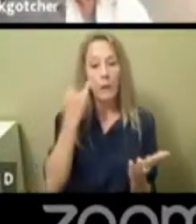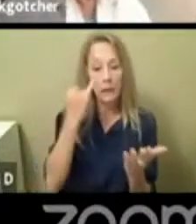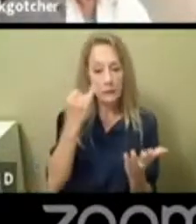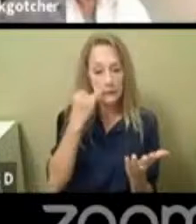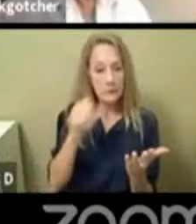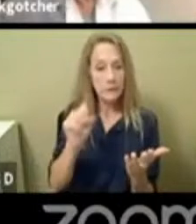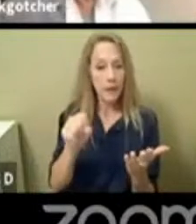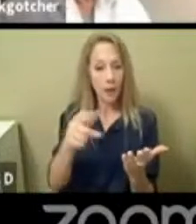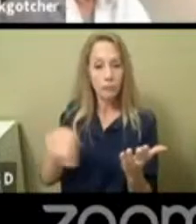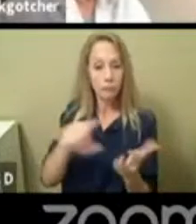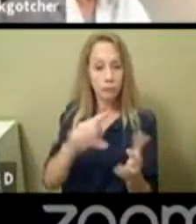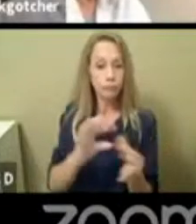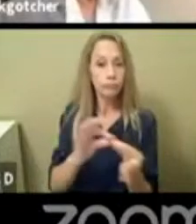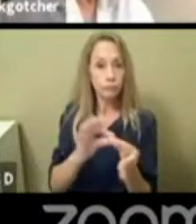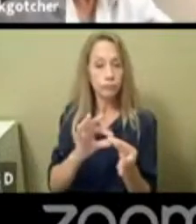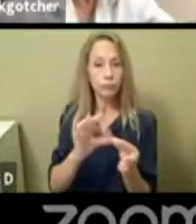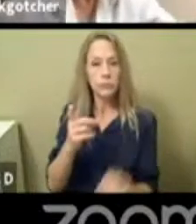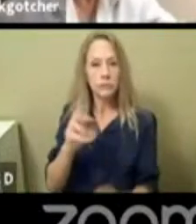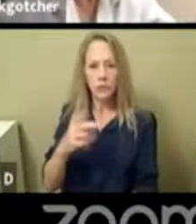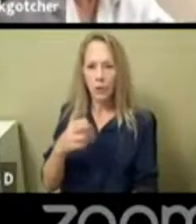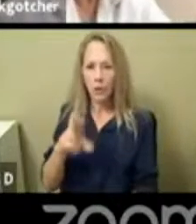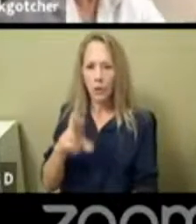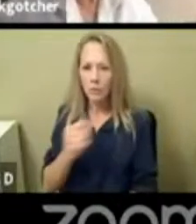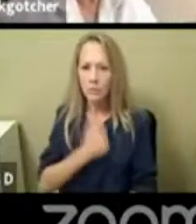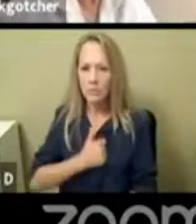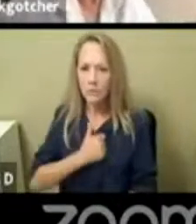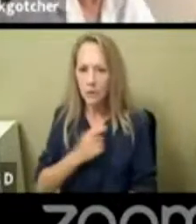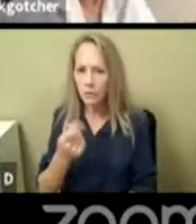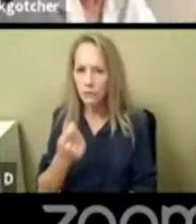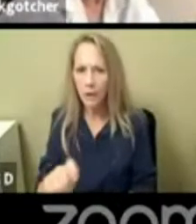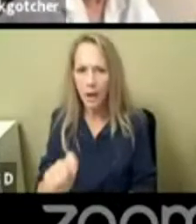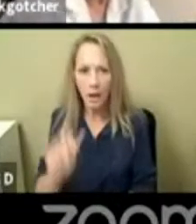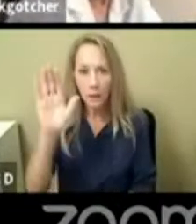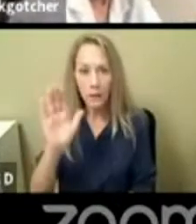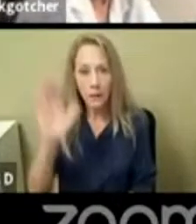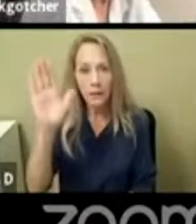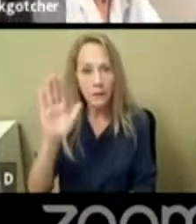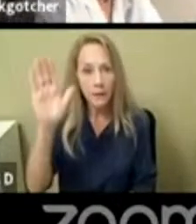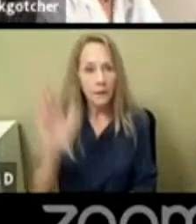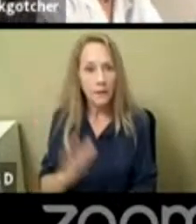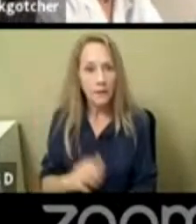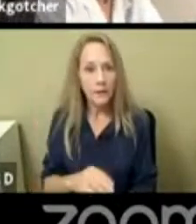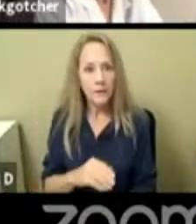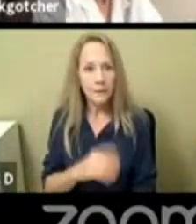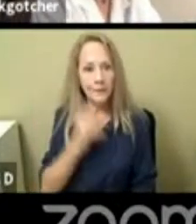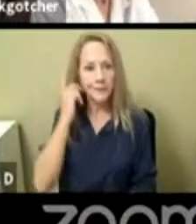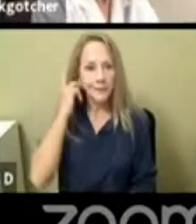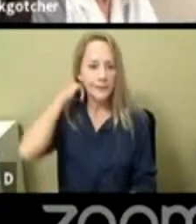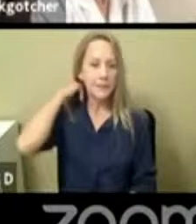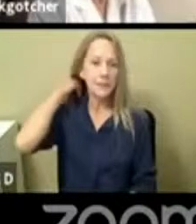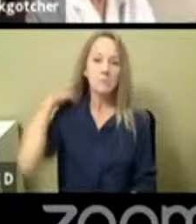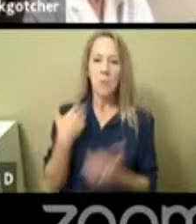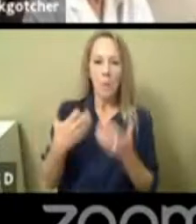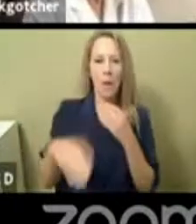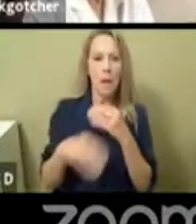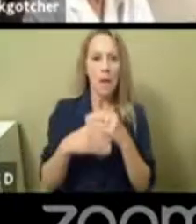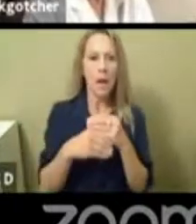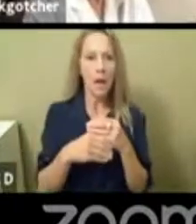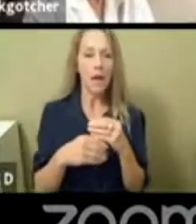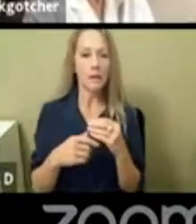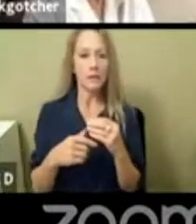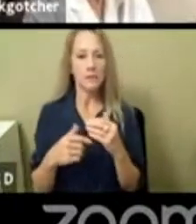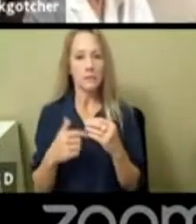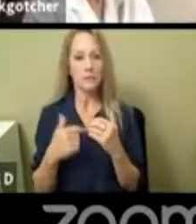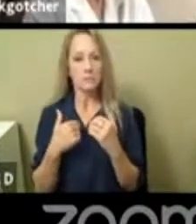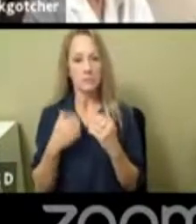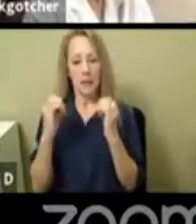shared, but yeah, Dr. Hurt, I'm sorry, you're trying to speak. Well, I'd just like to contribute. I mean, as an educator, there's more, I'm